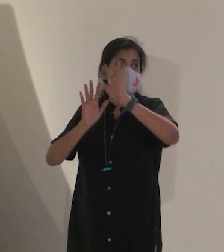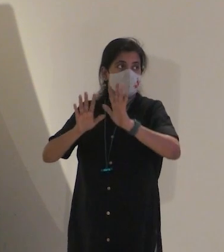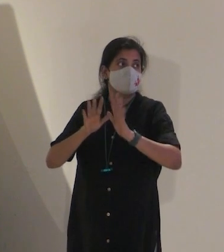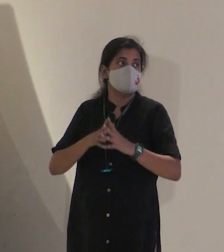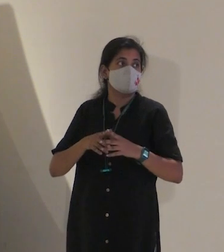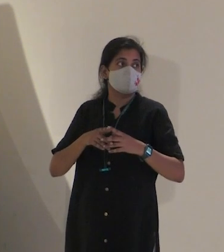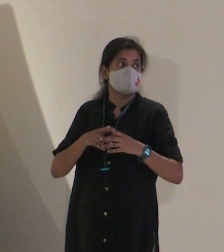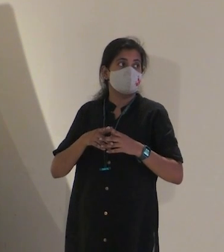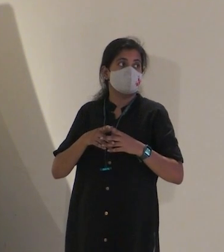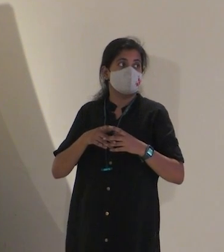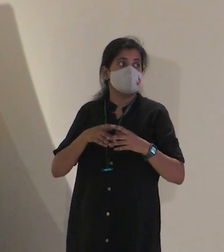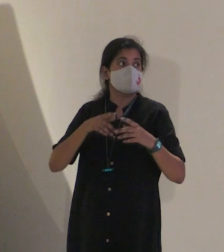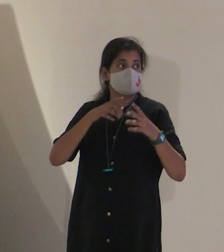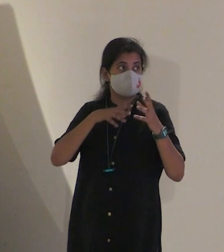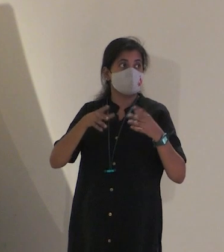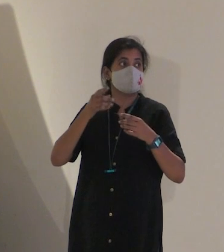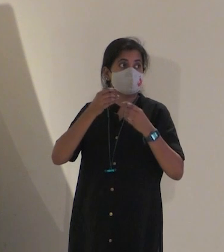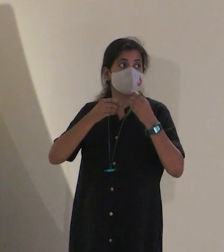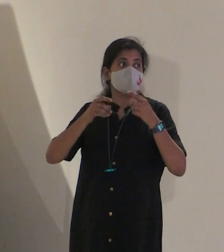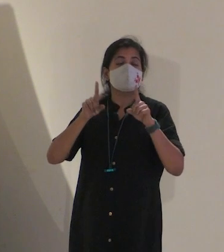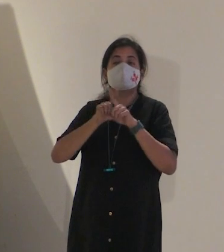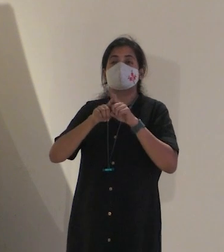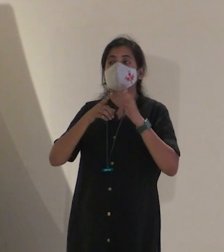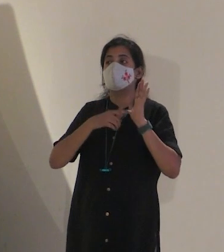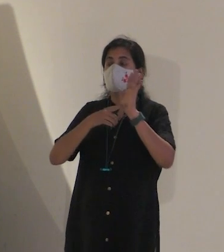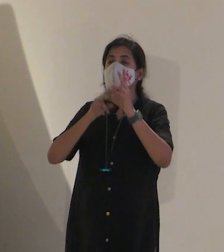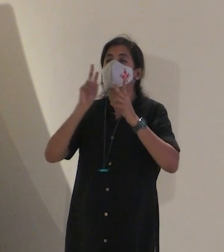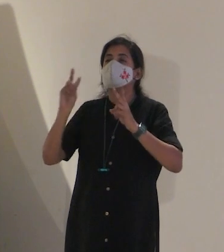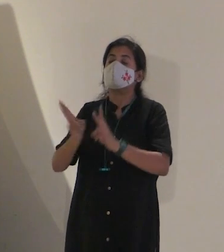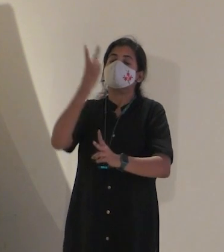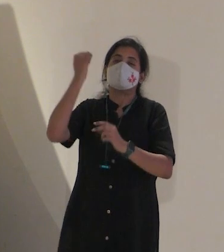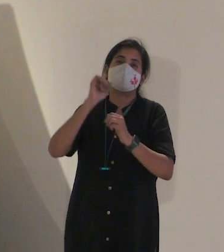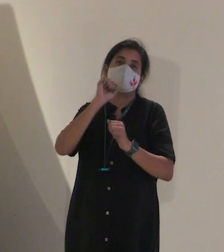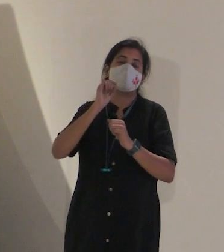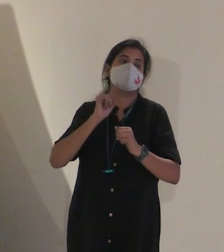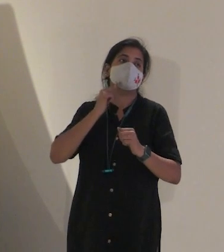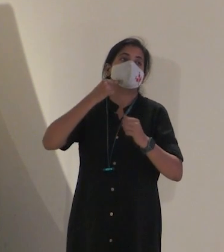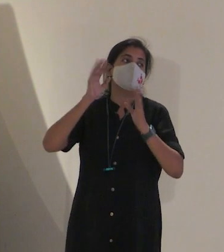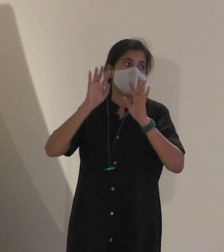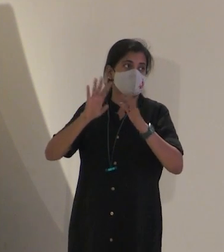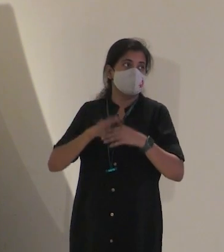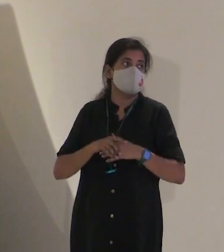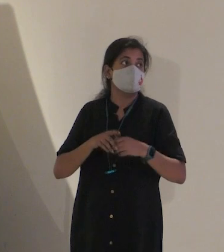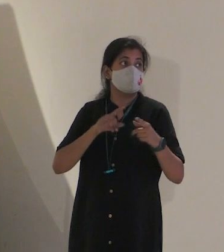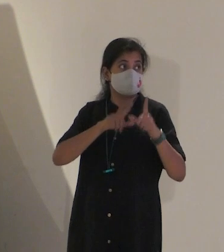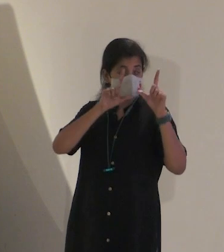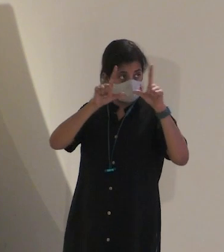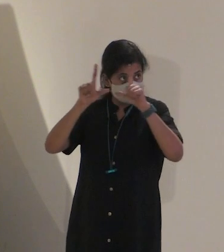grandiose pomposity of the Darbar Hall. And he brought in